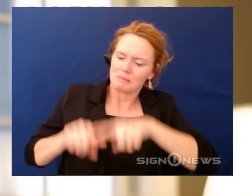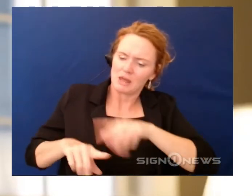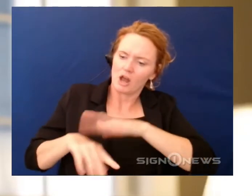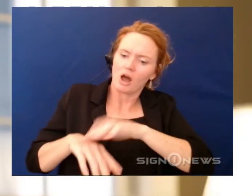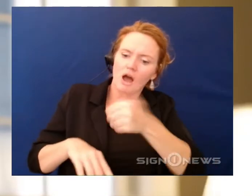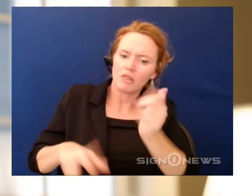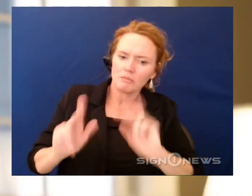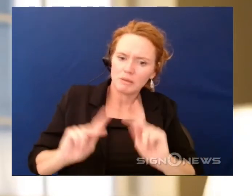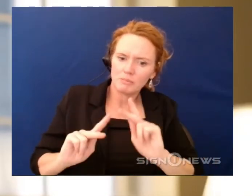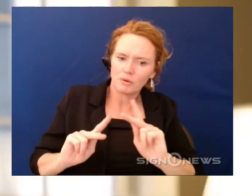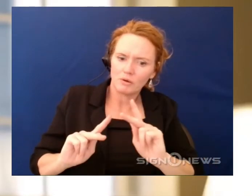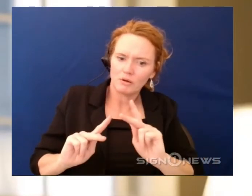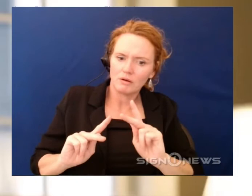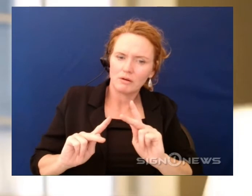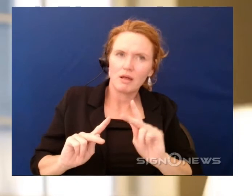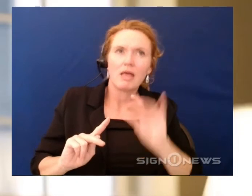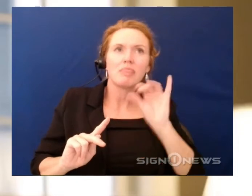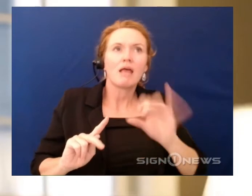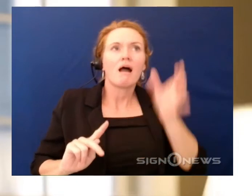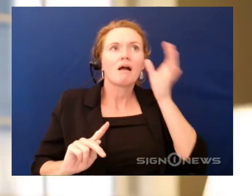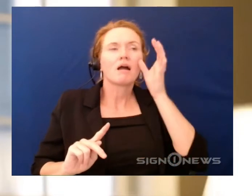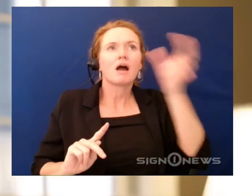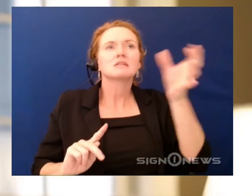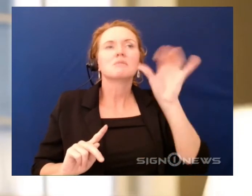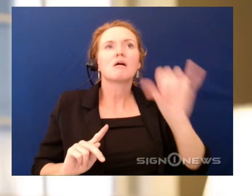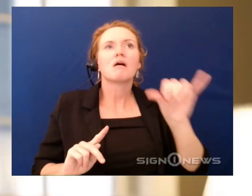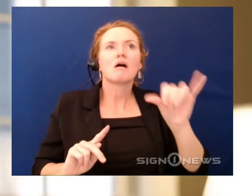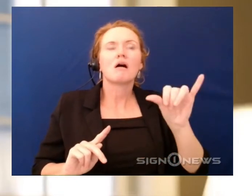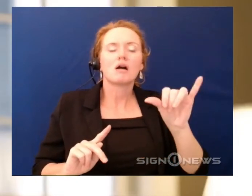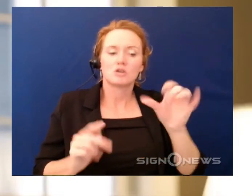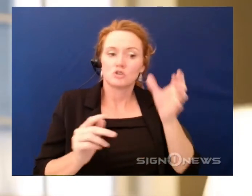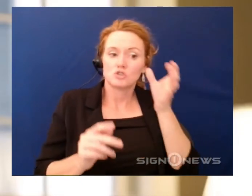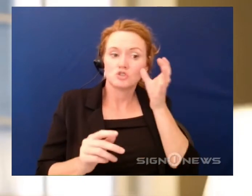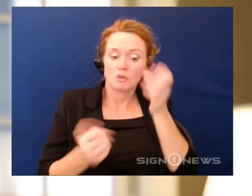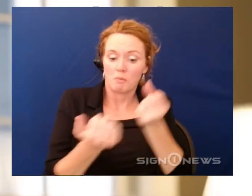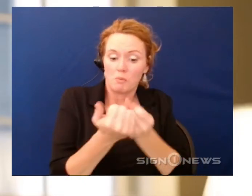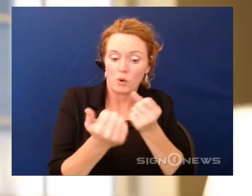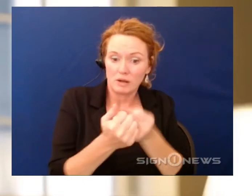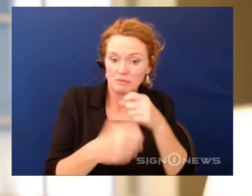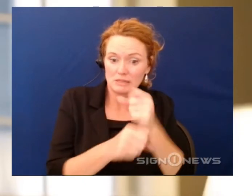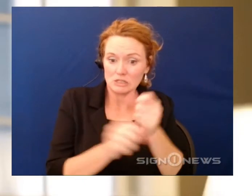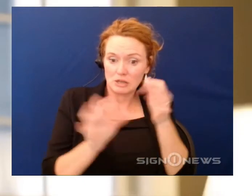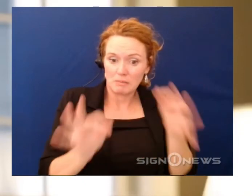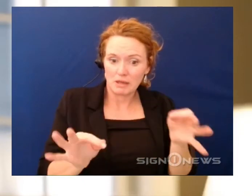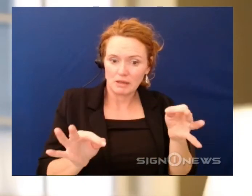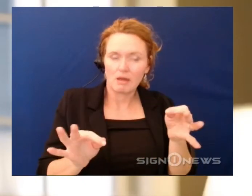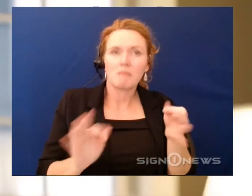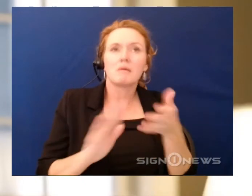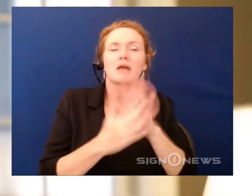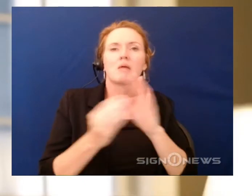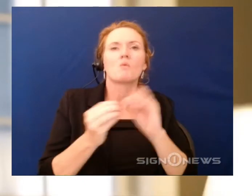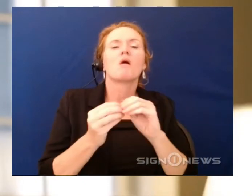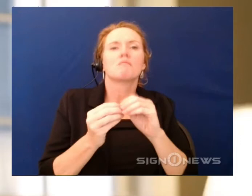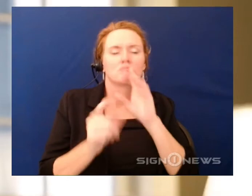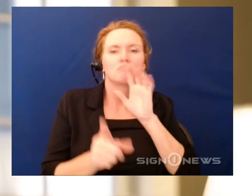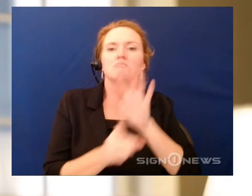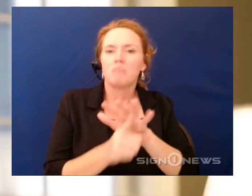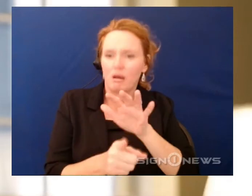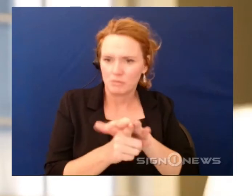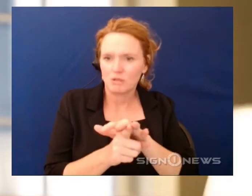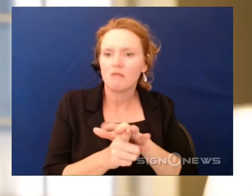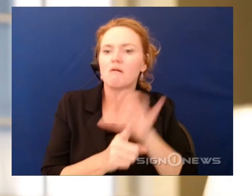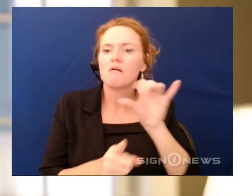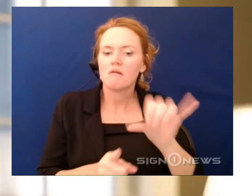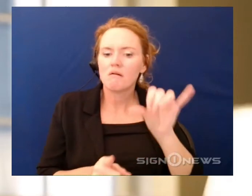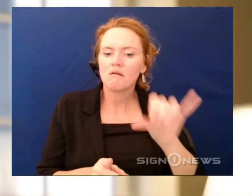time, the concept of supported decision-making became more prevalent within the disability